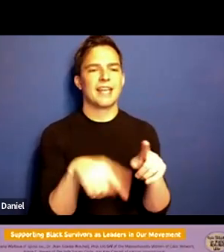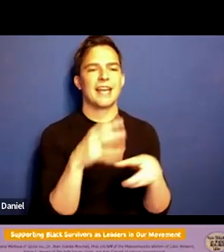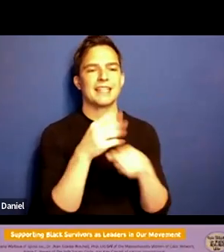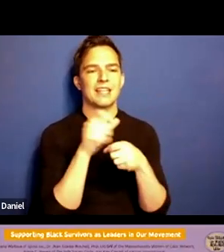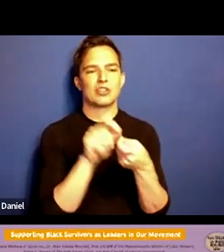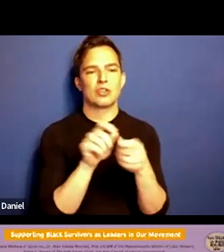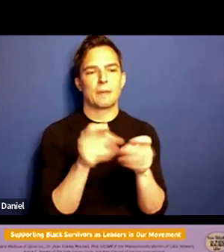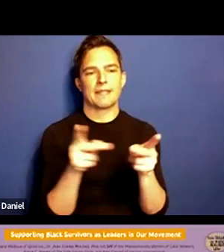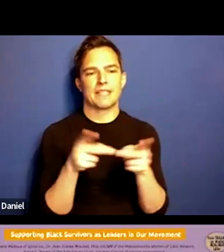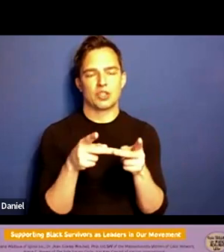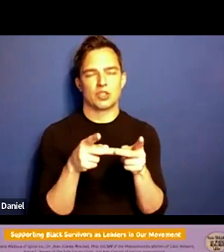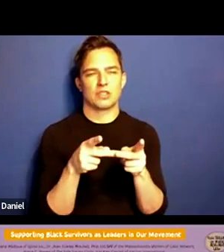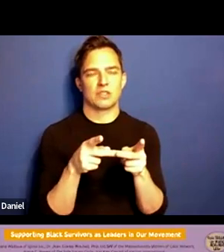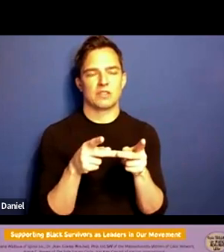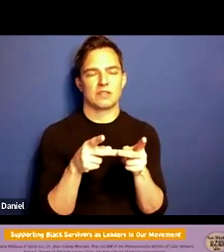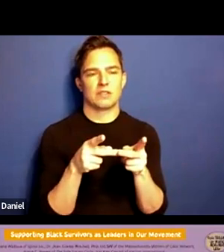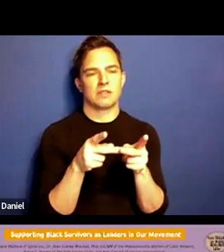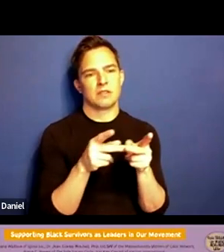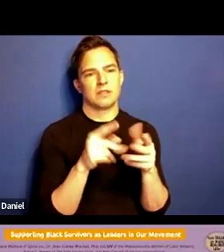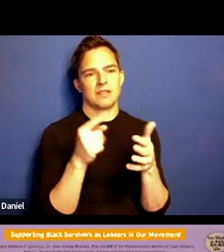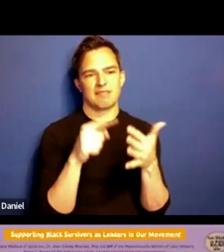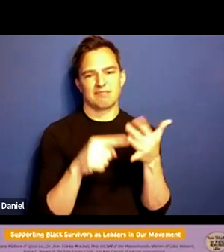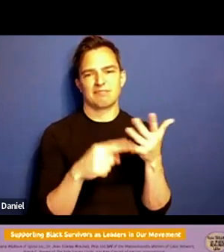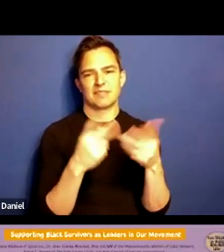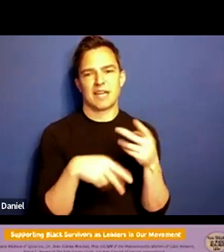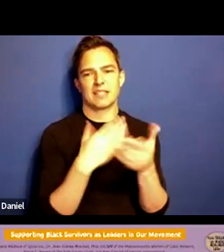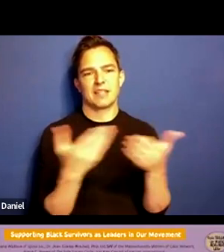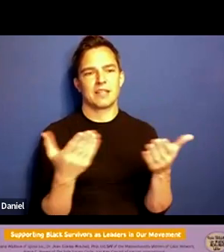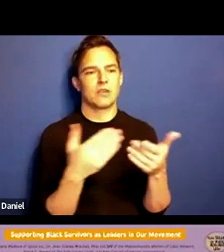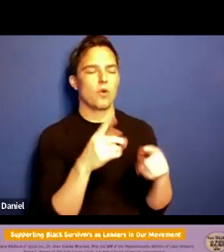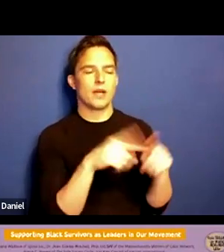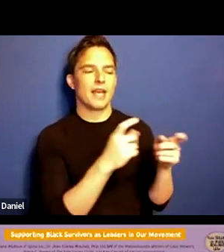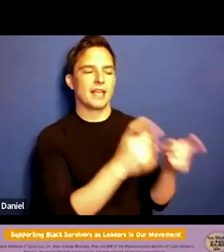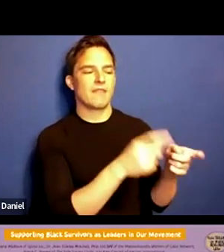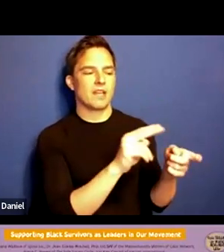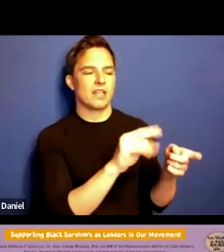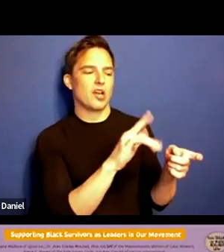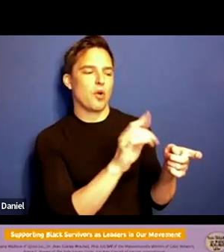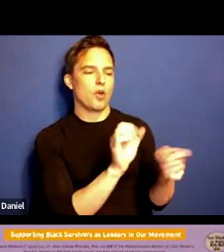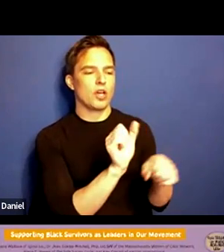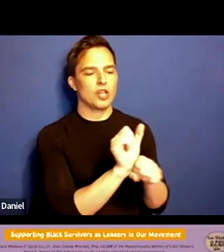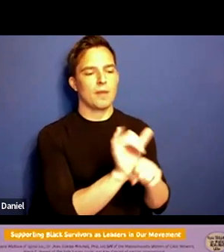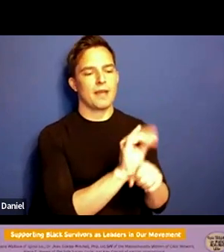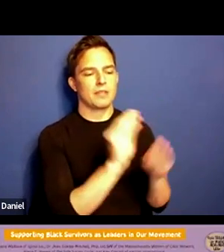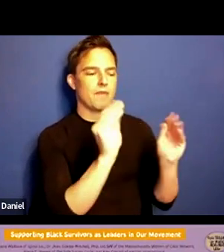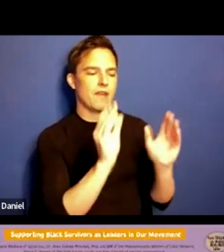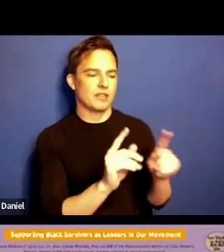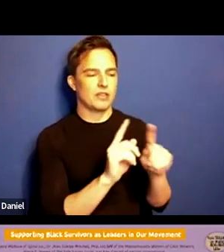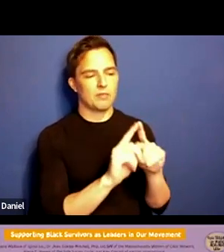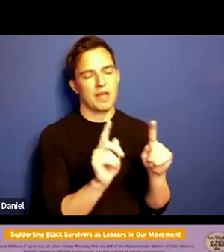positions. That sort of stuff, like, oh, we can't give Nicole a job as a professor, but I saw just